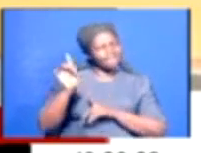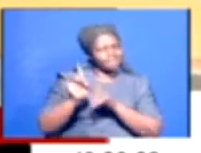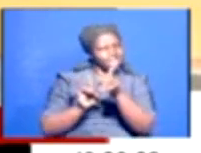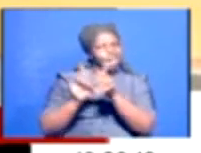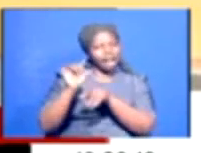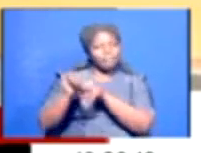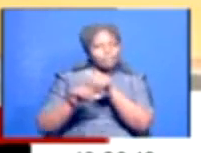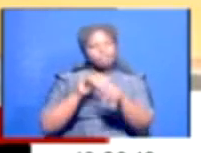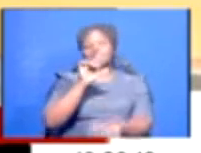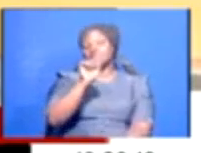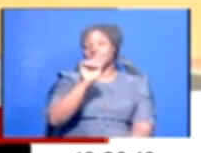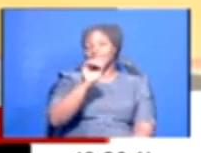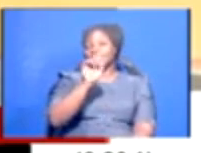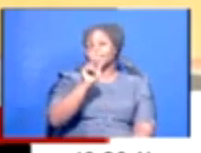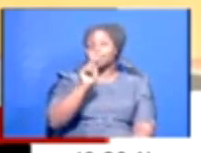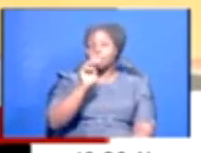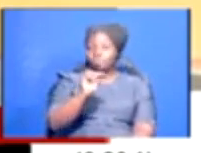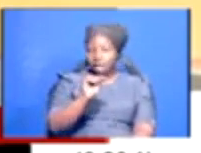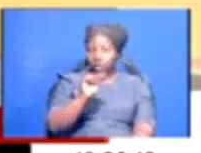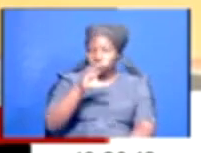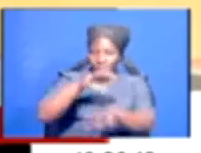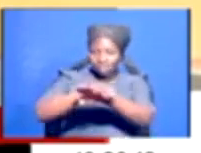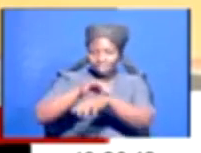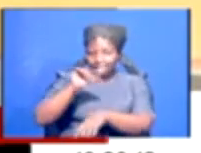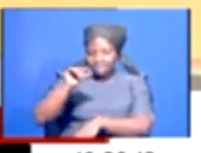to find a gym. That is from?